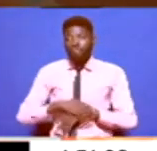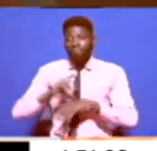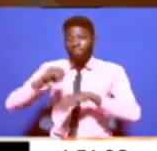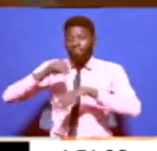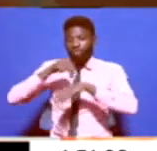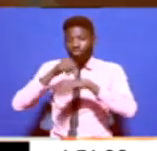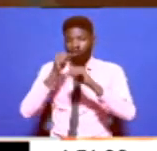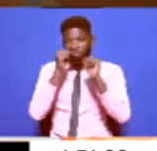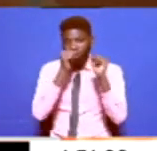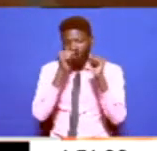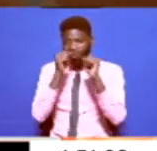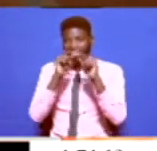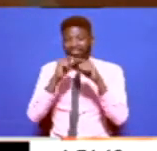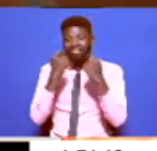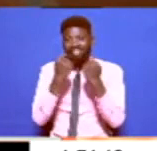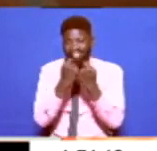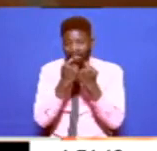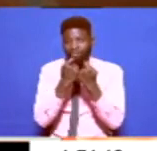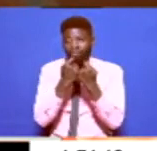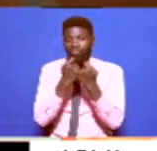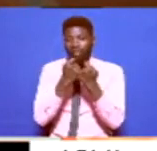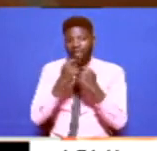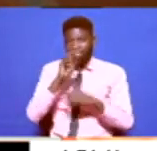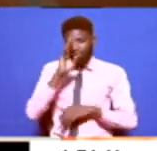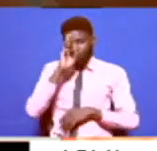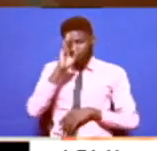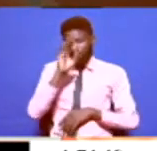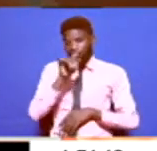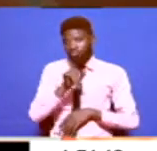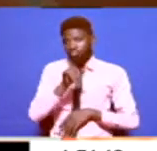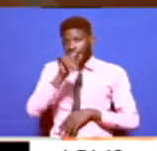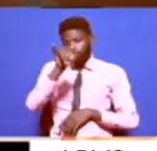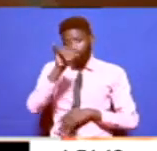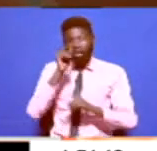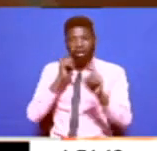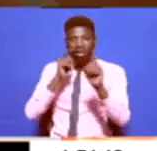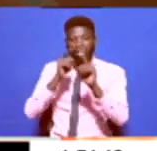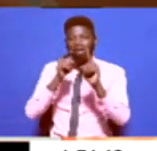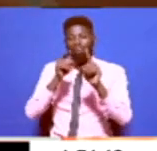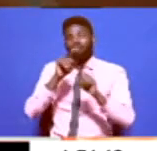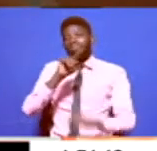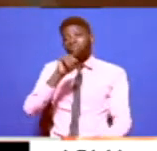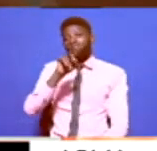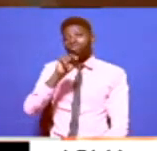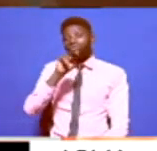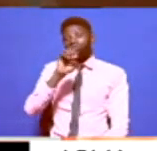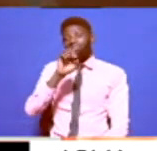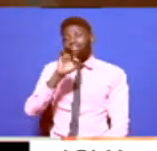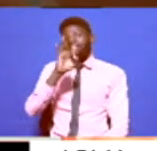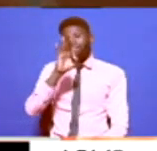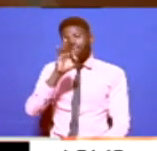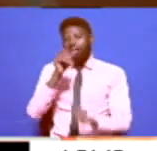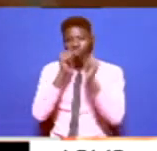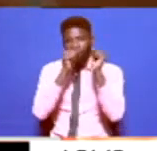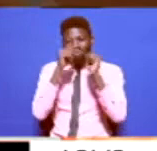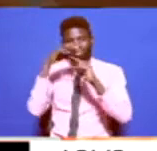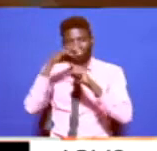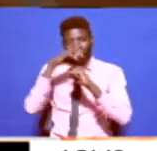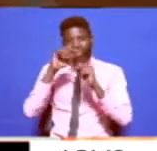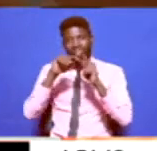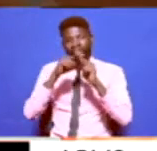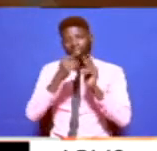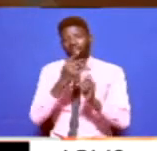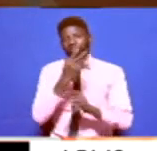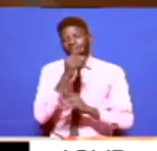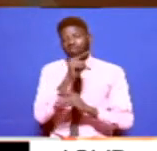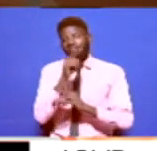heat squad will leave the country this Sunday ahead of this year's Zone 3 Boxing Championship, set to be held from the 4th of April to the 10th